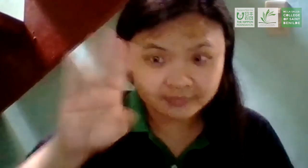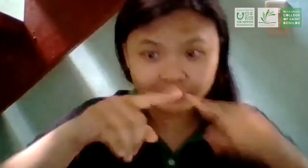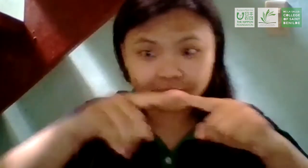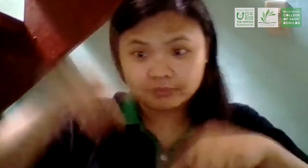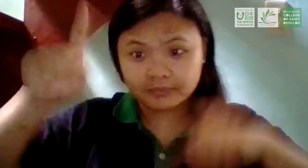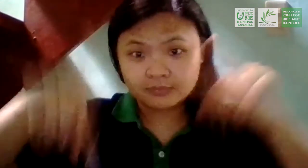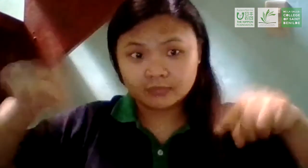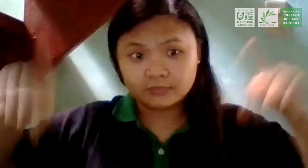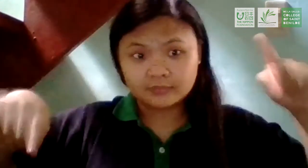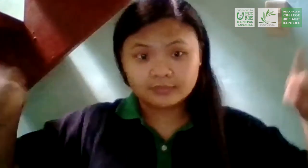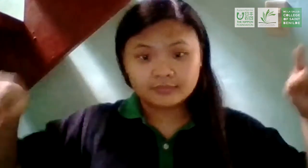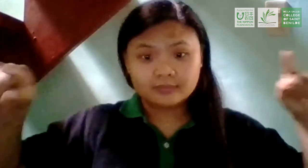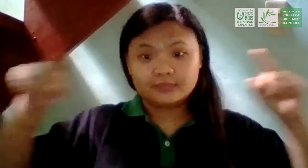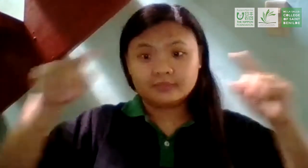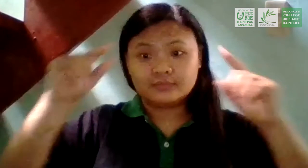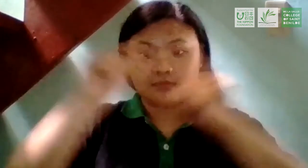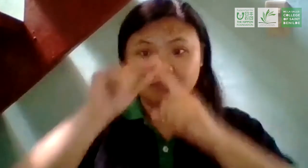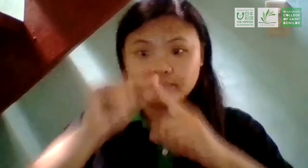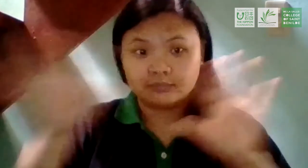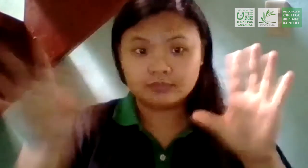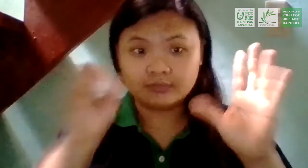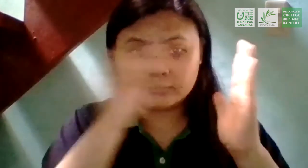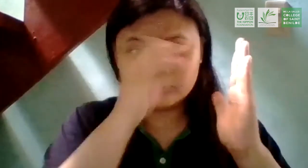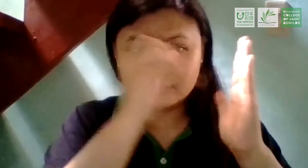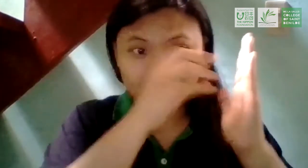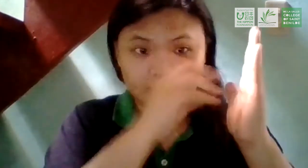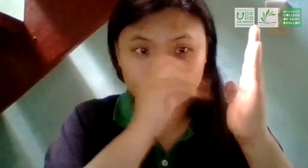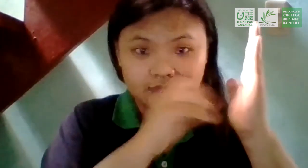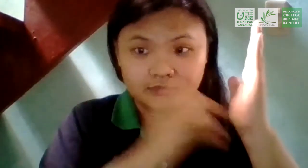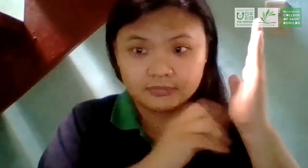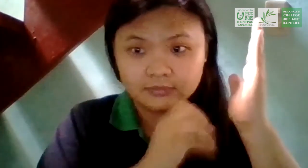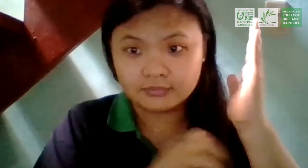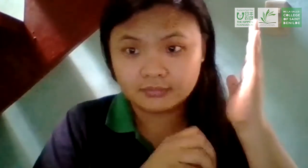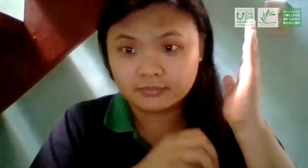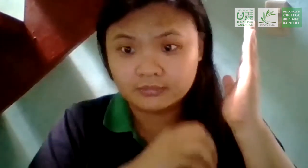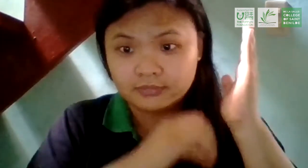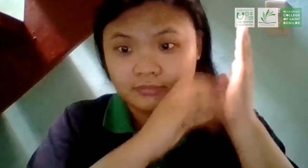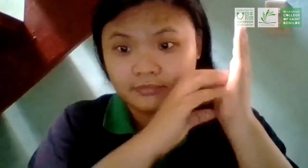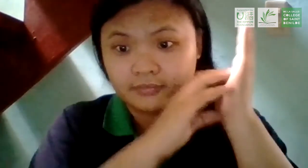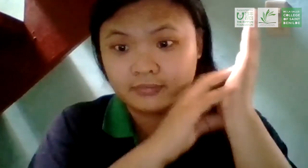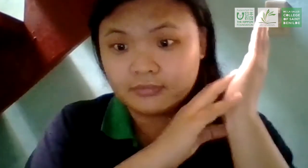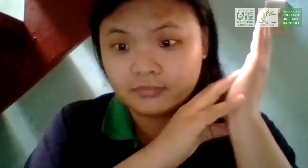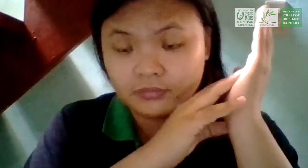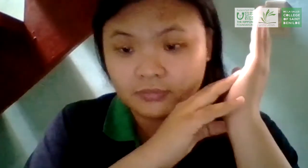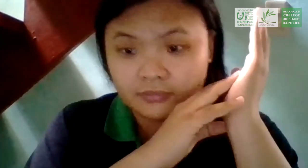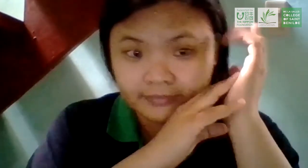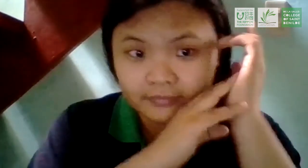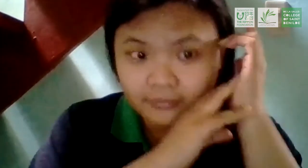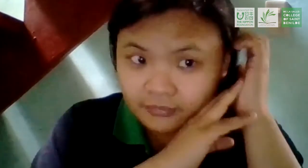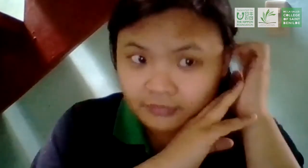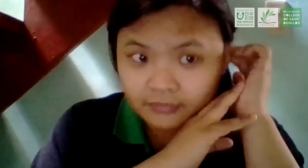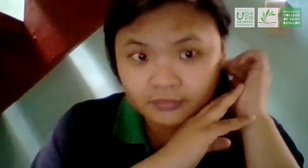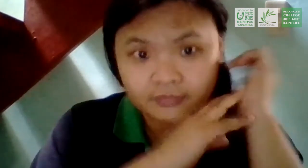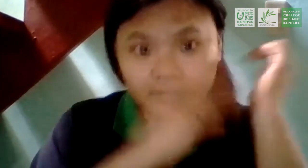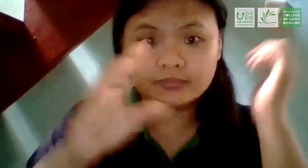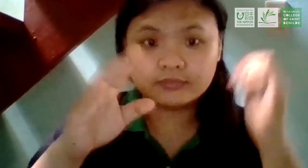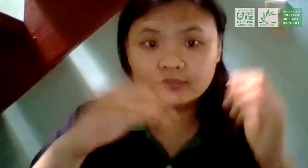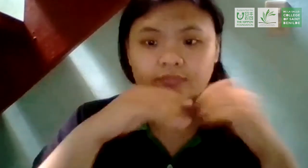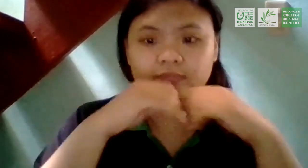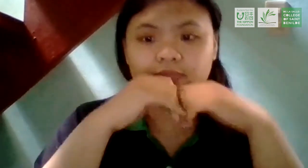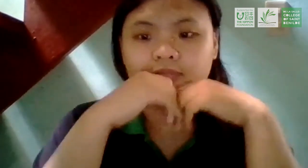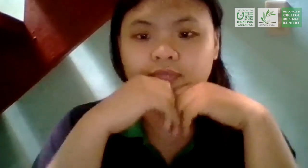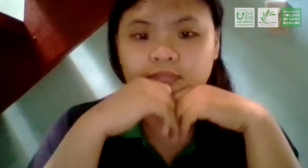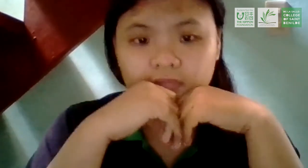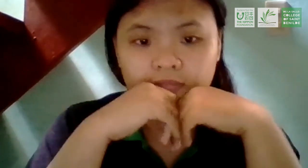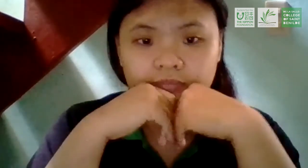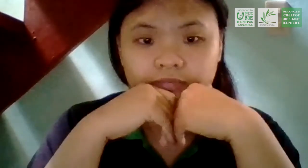Okay, Mhm, number 5, the answer is B, right? So mhm. all the variations, we can put it